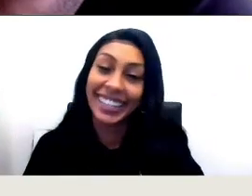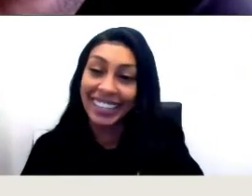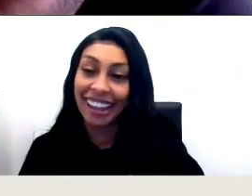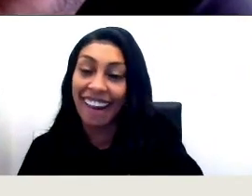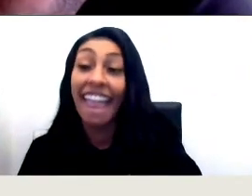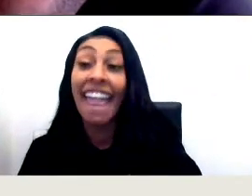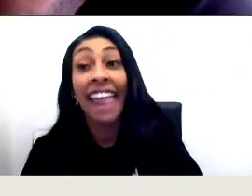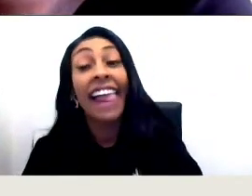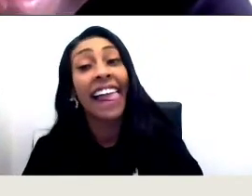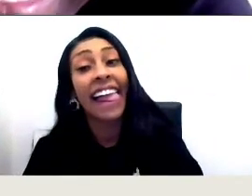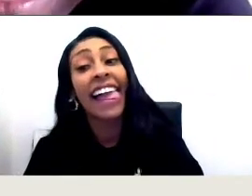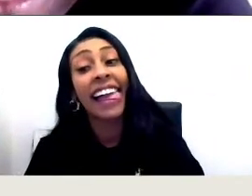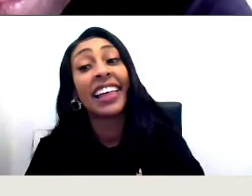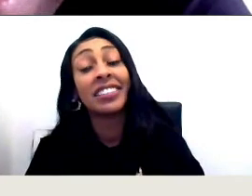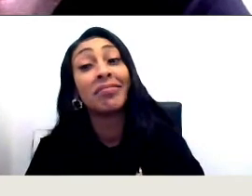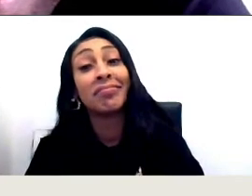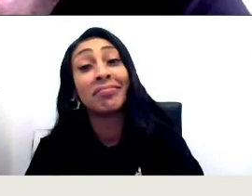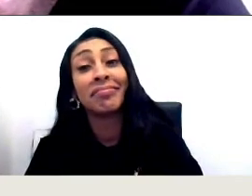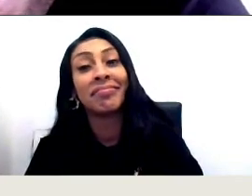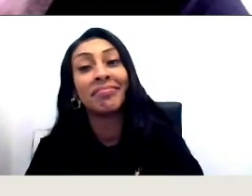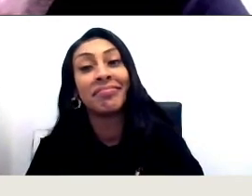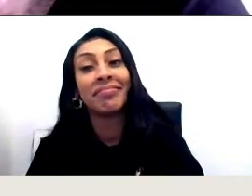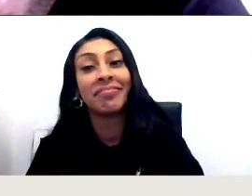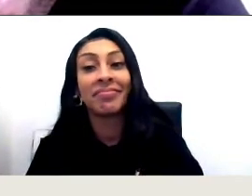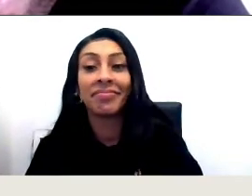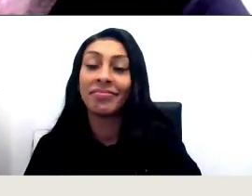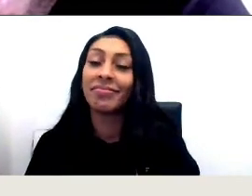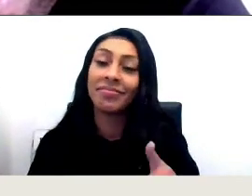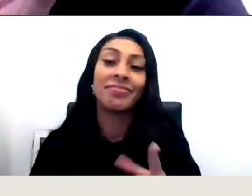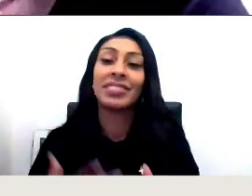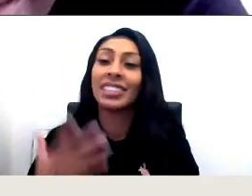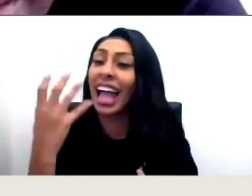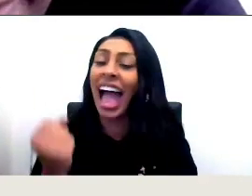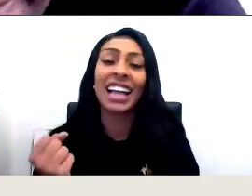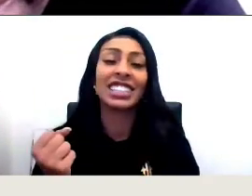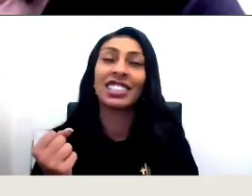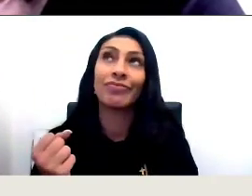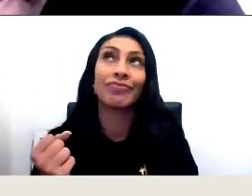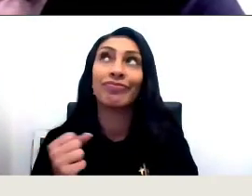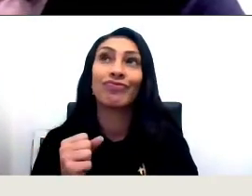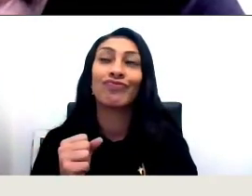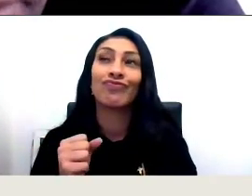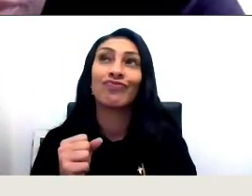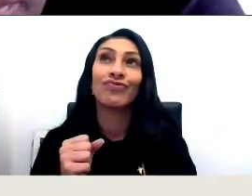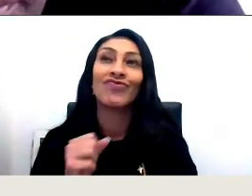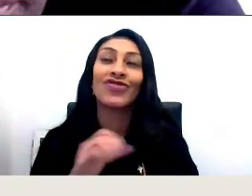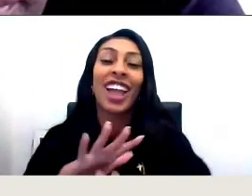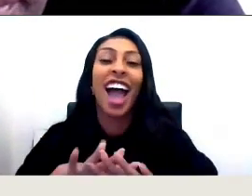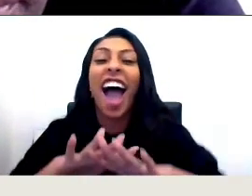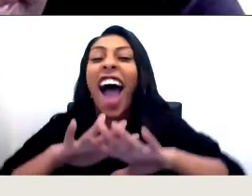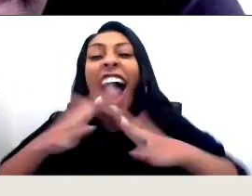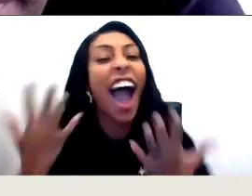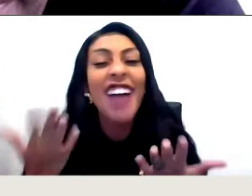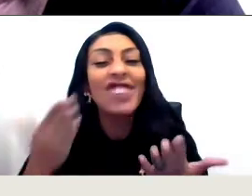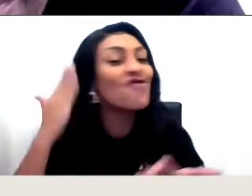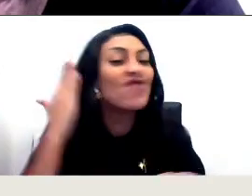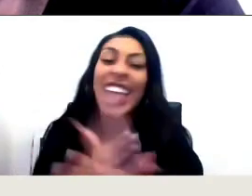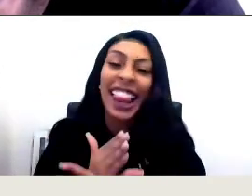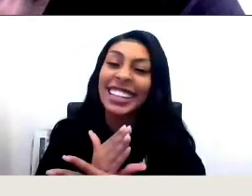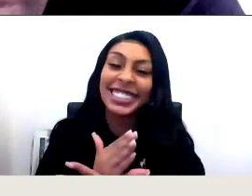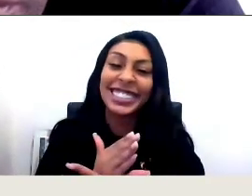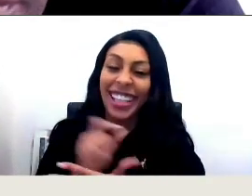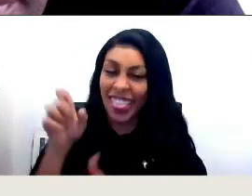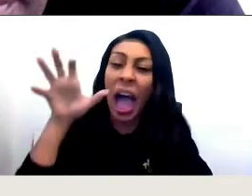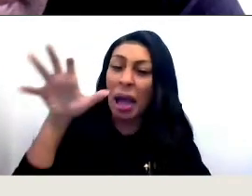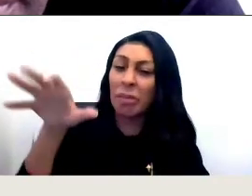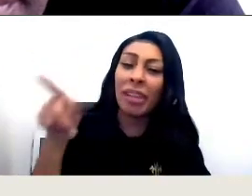You know what? That is kind of, that's it has an unreality to it, that place, I think.